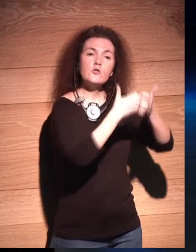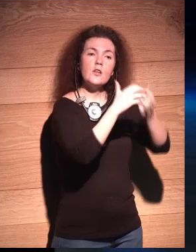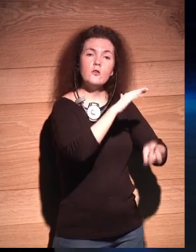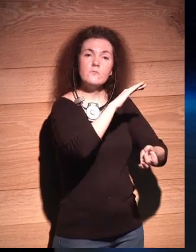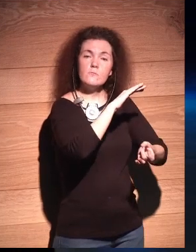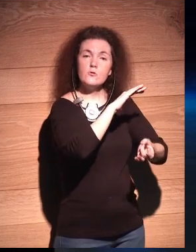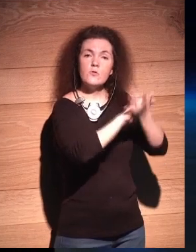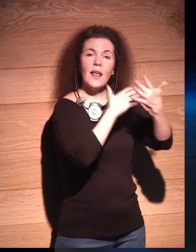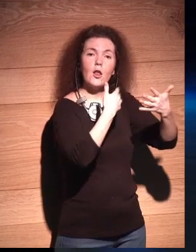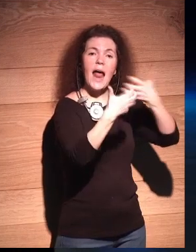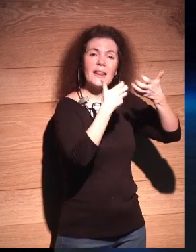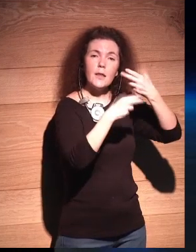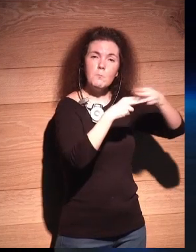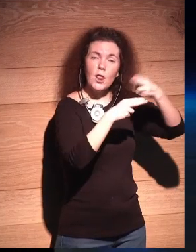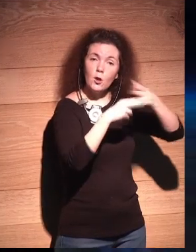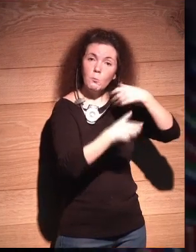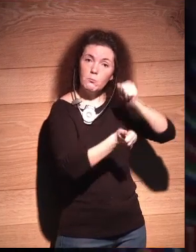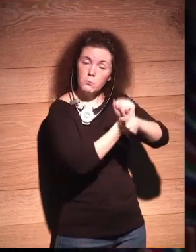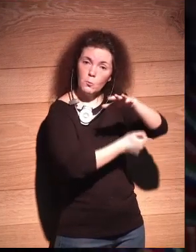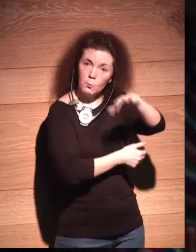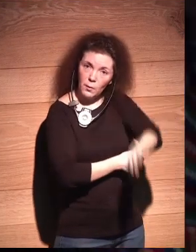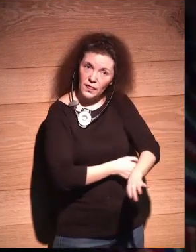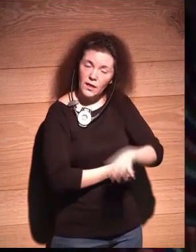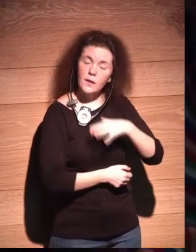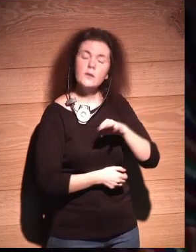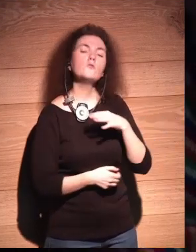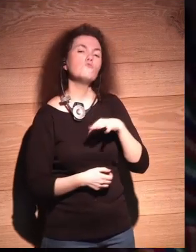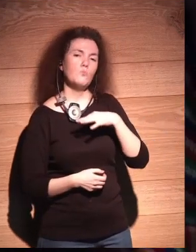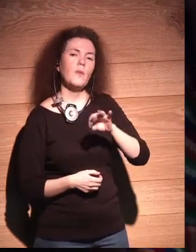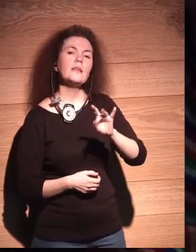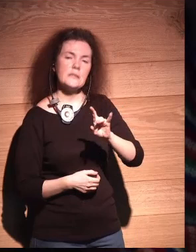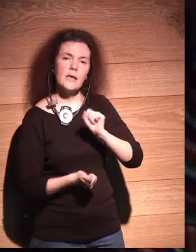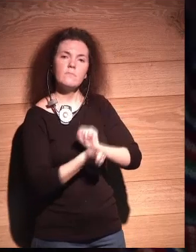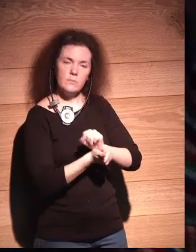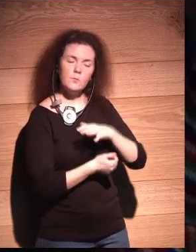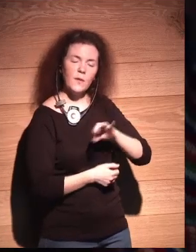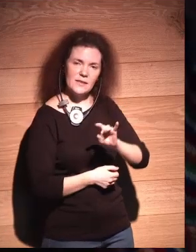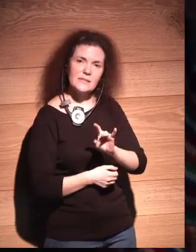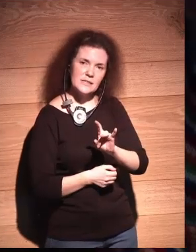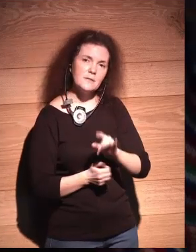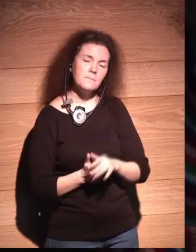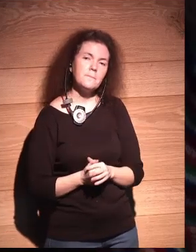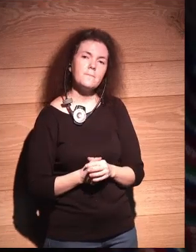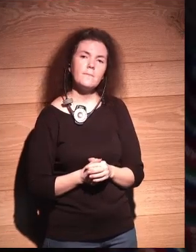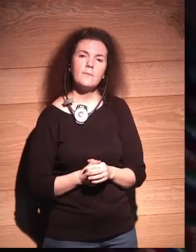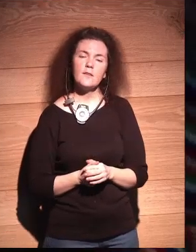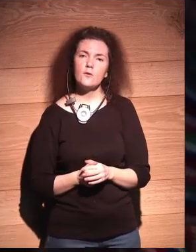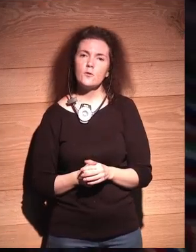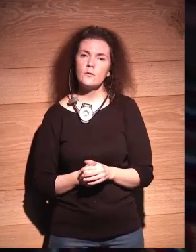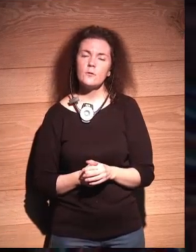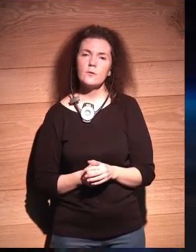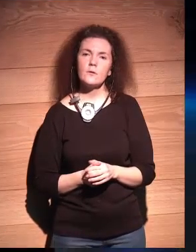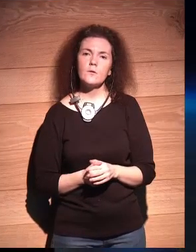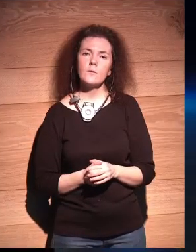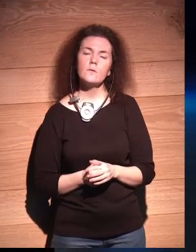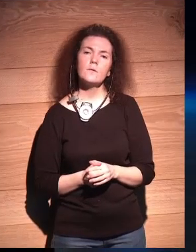Arrested? Yes. Yes, in prison. you can be arrested. Yes, you can be arrested. Do you have a lot so of when you get my artists? letter from